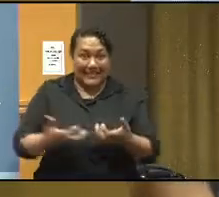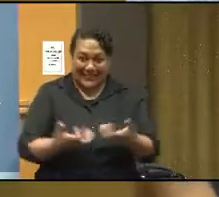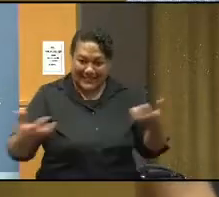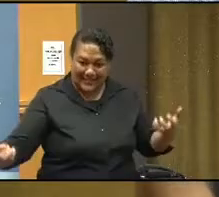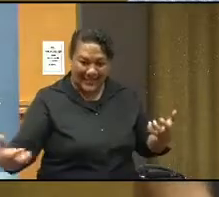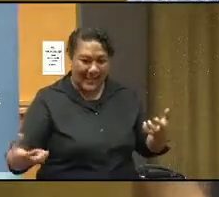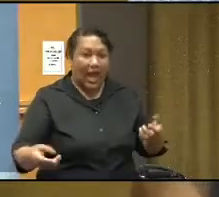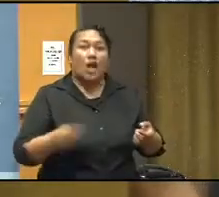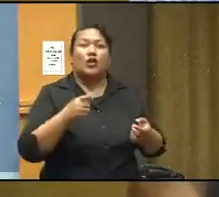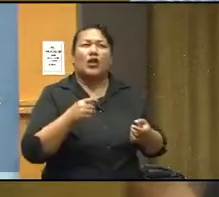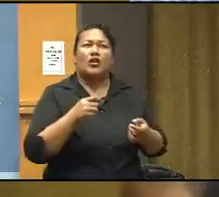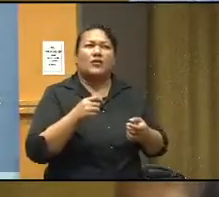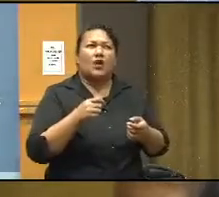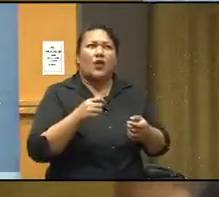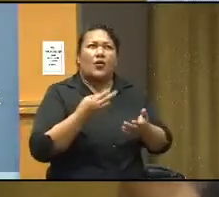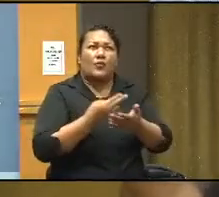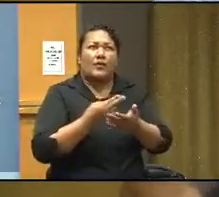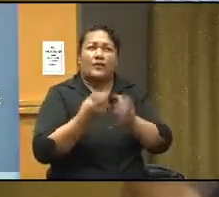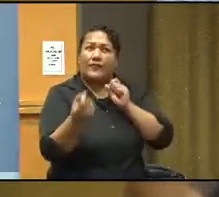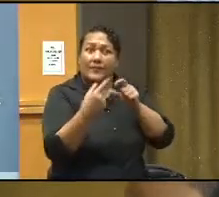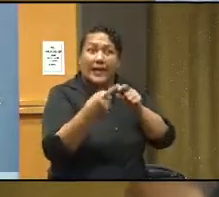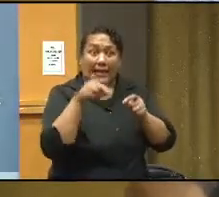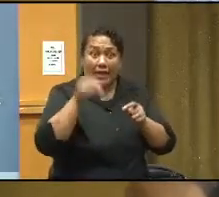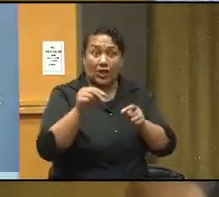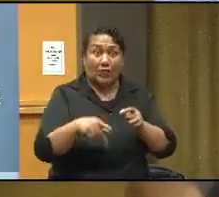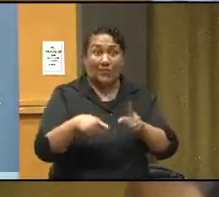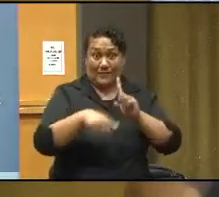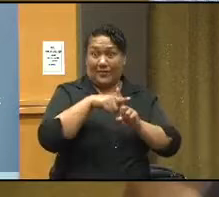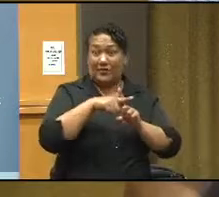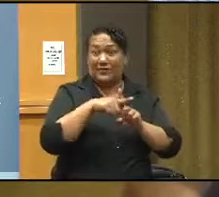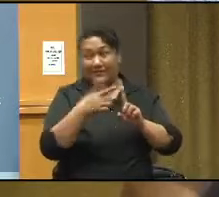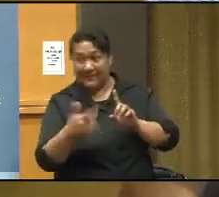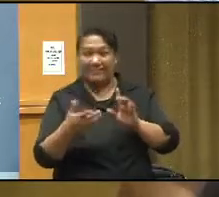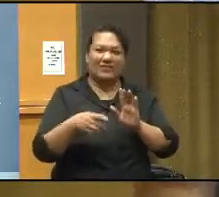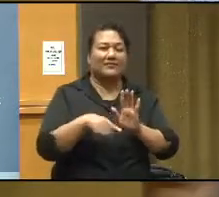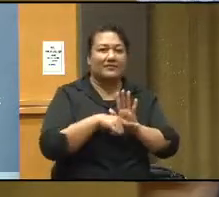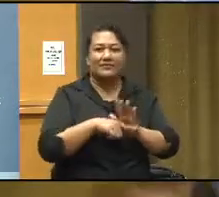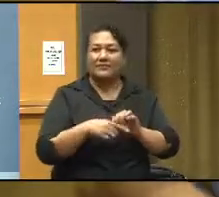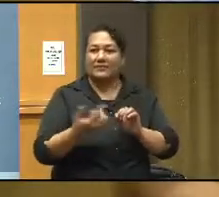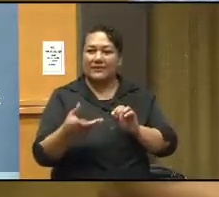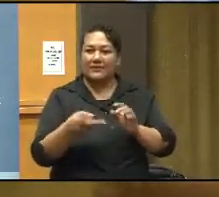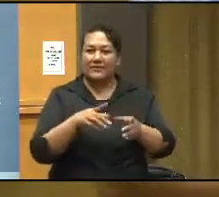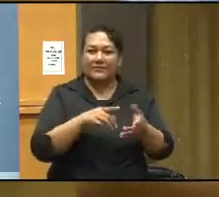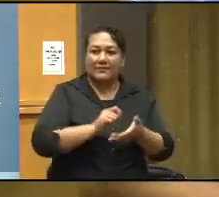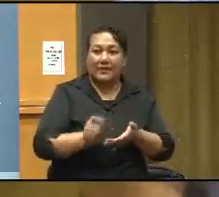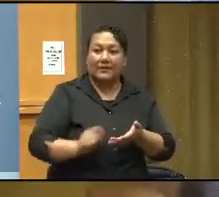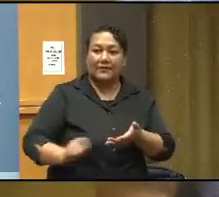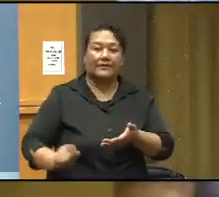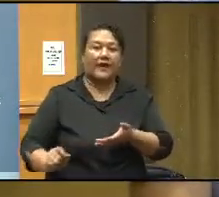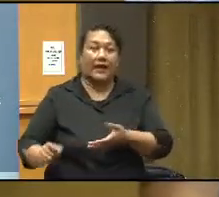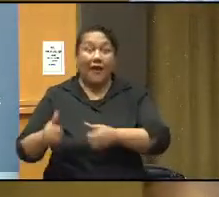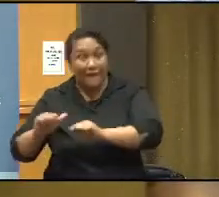a feedback 2 months later, what they need to do with their seminars. So that is the other one. Tutorial